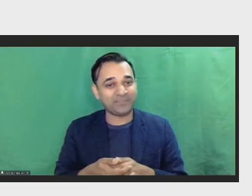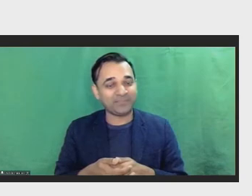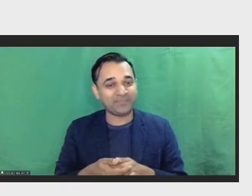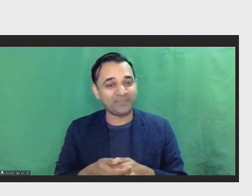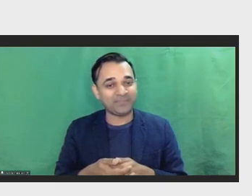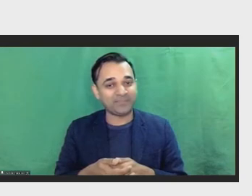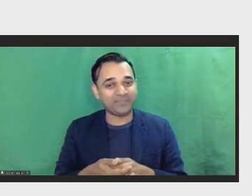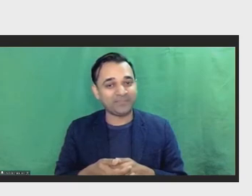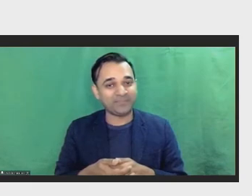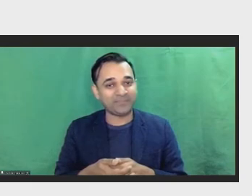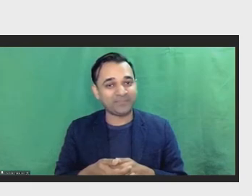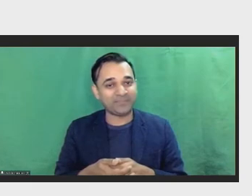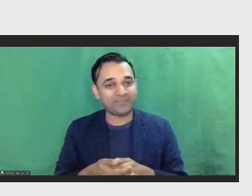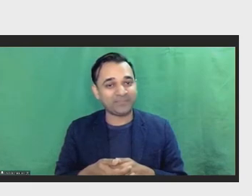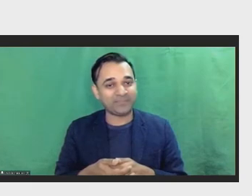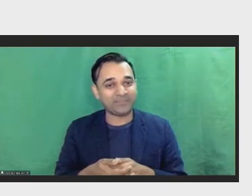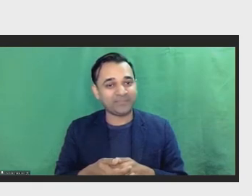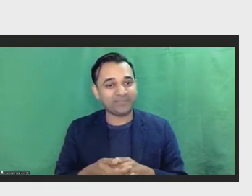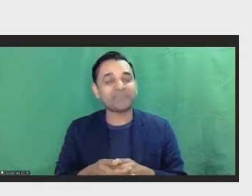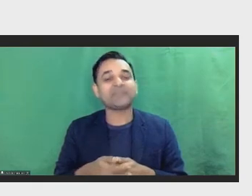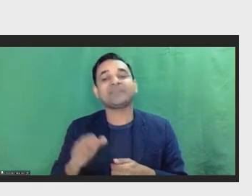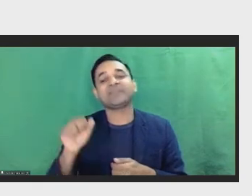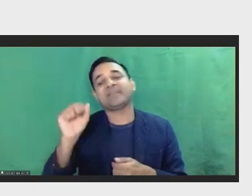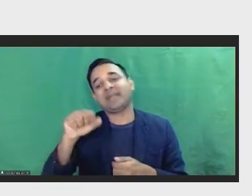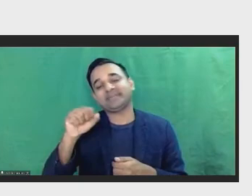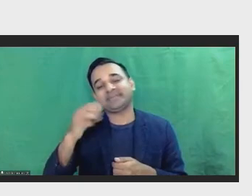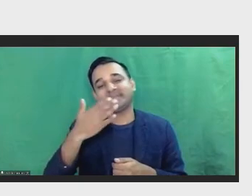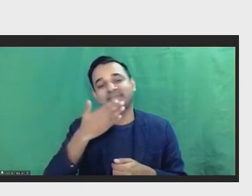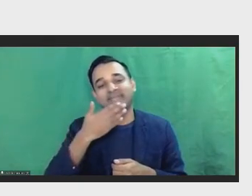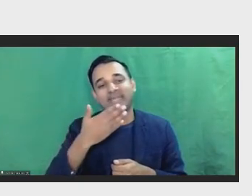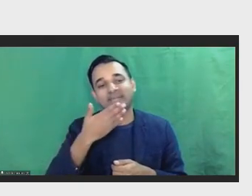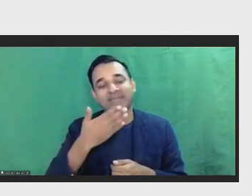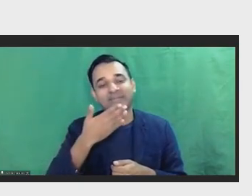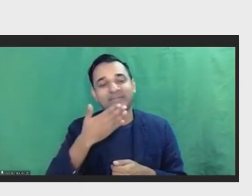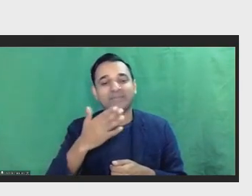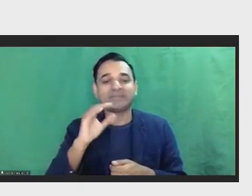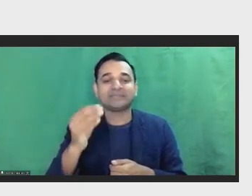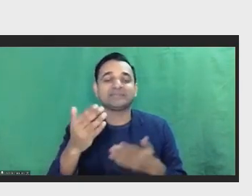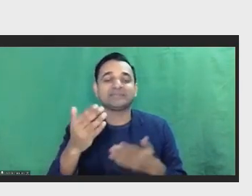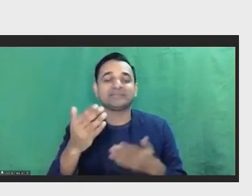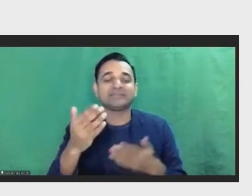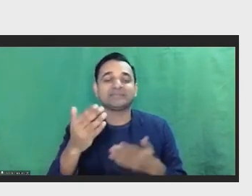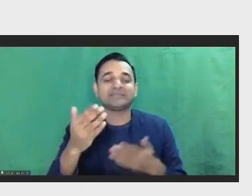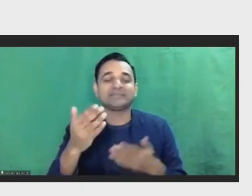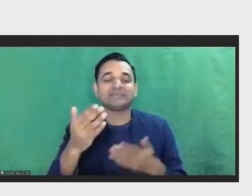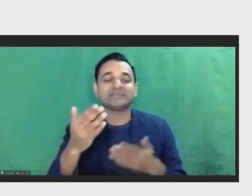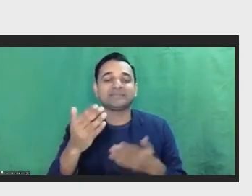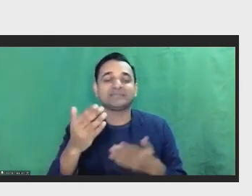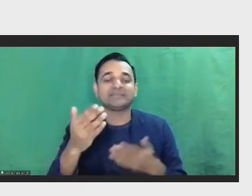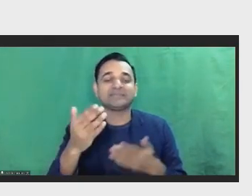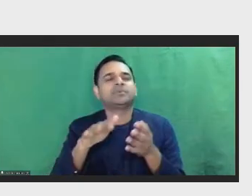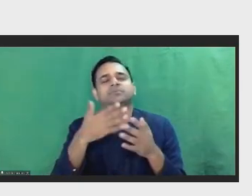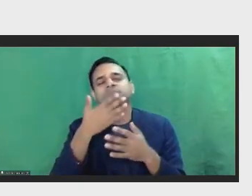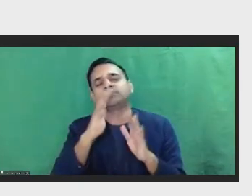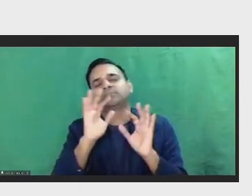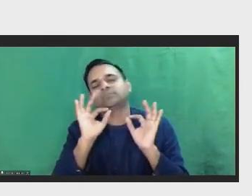Yes, thank you so much. Yes, it has been a lovely event, and it's very, very interesting to